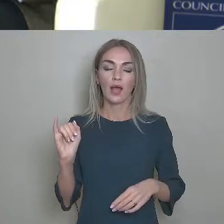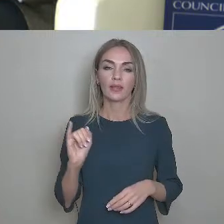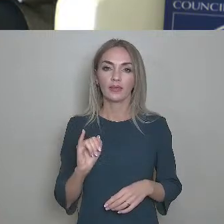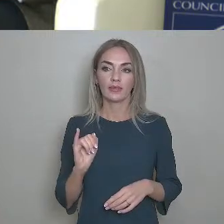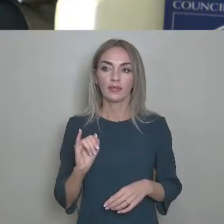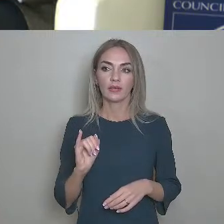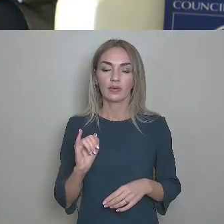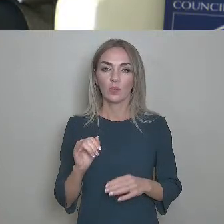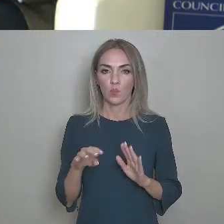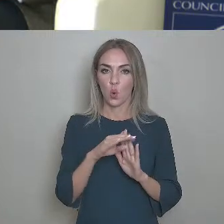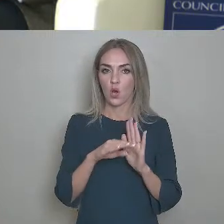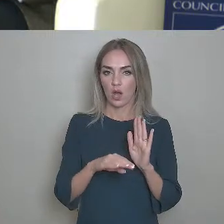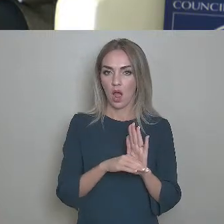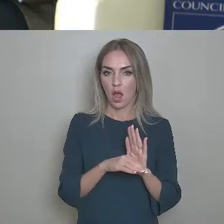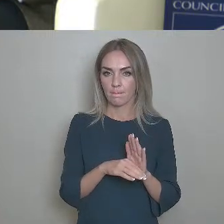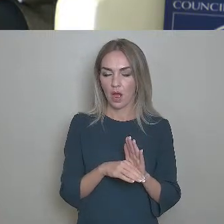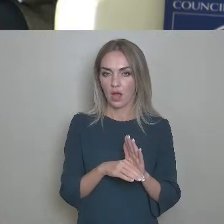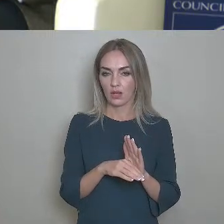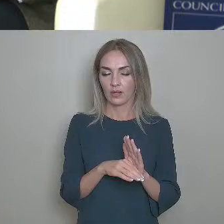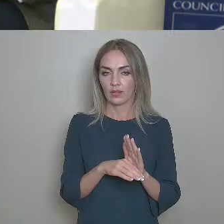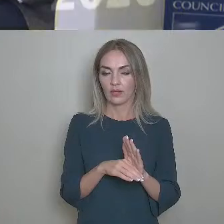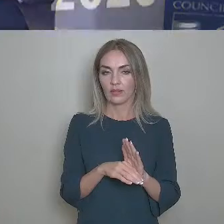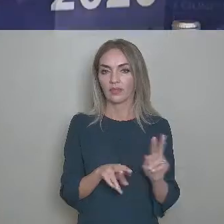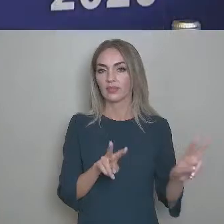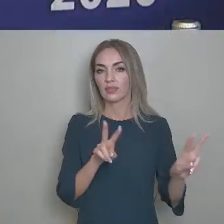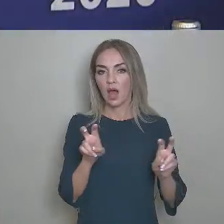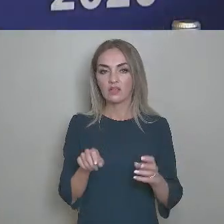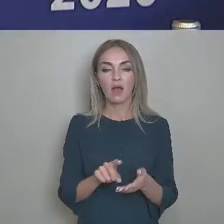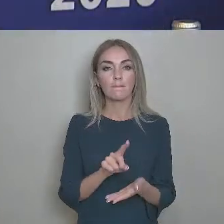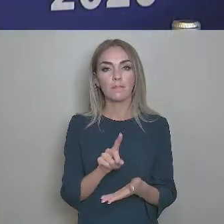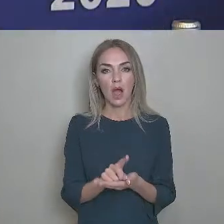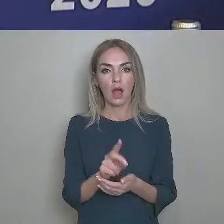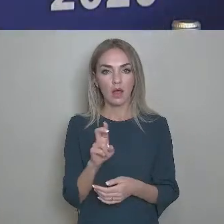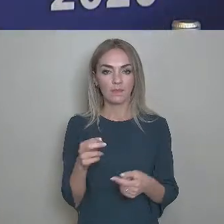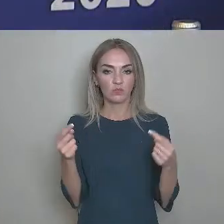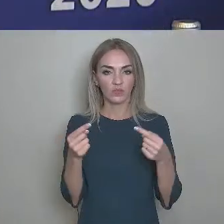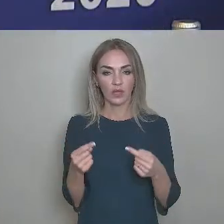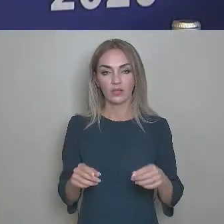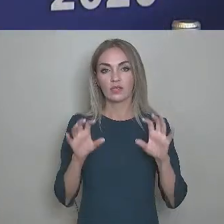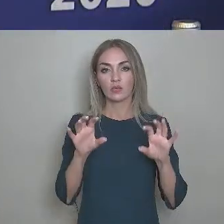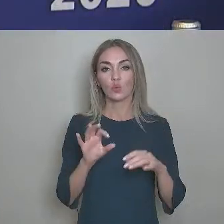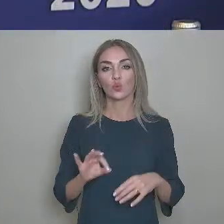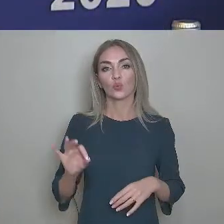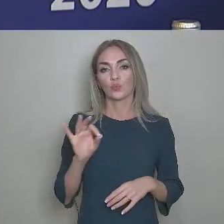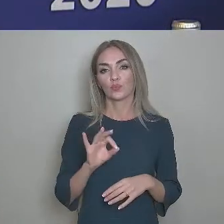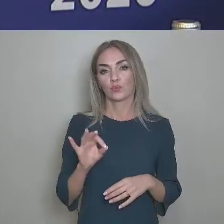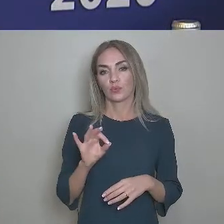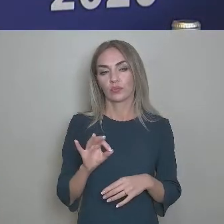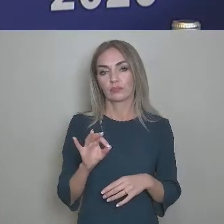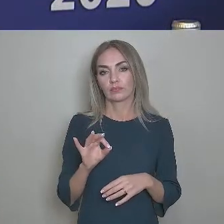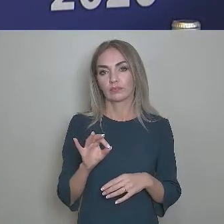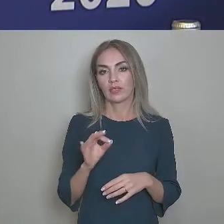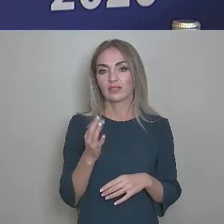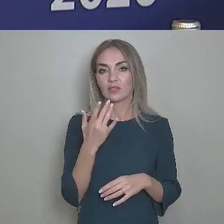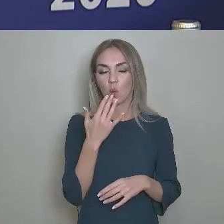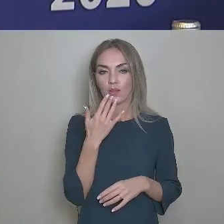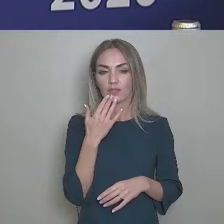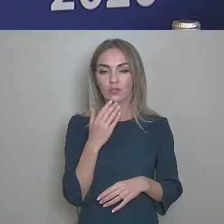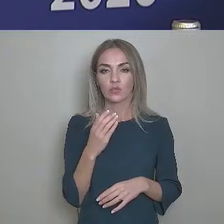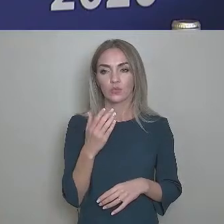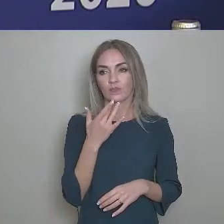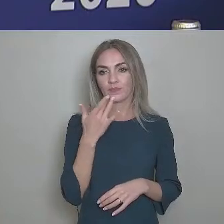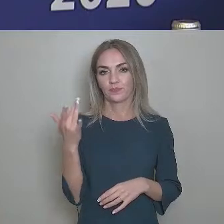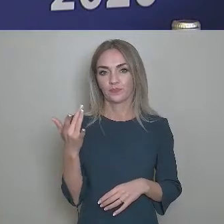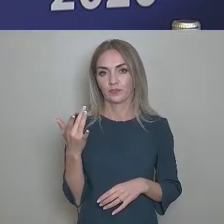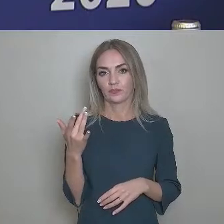and that means the symbols, the program and the title, the name of the party should comply with